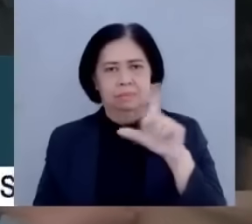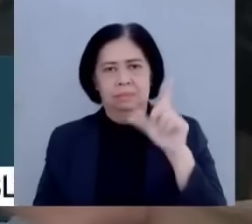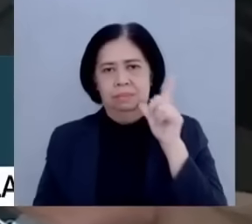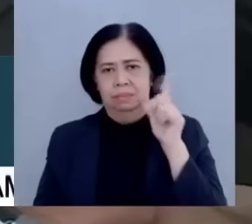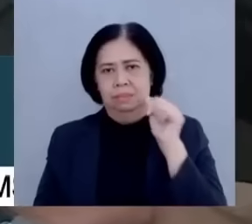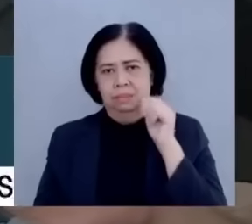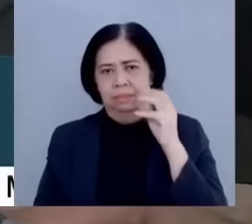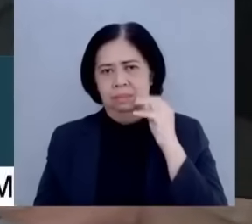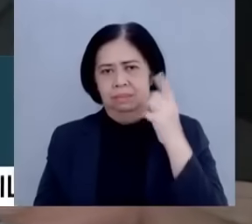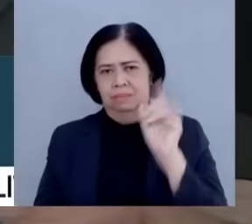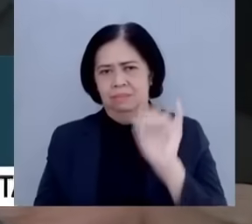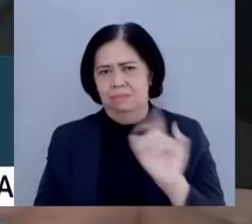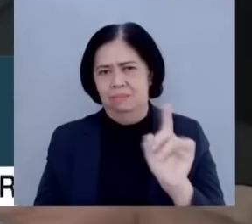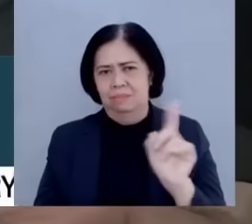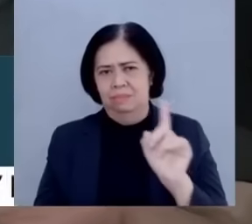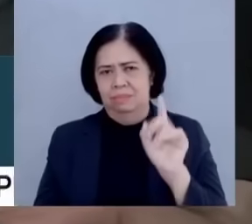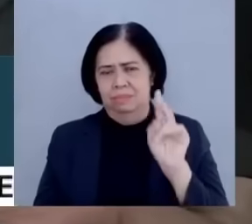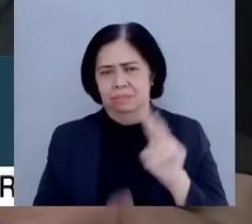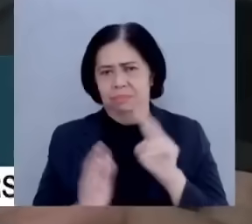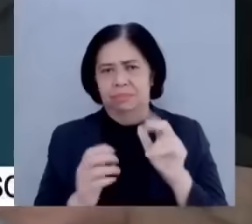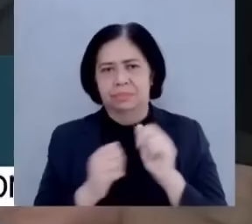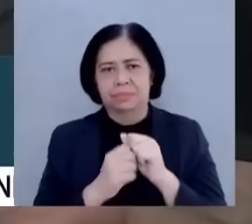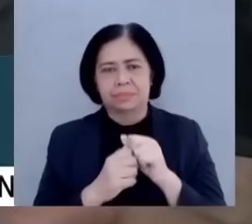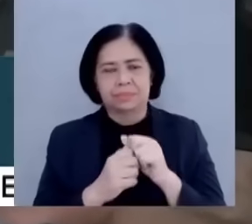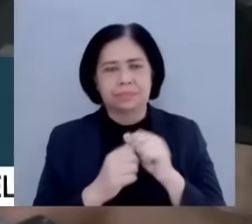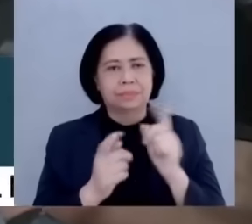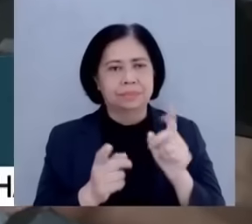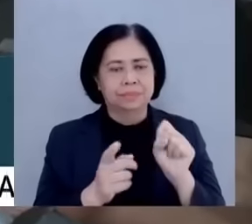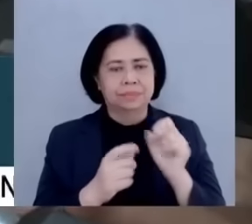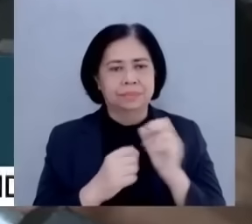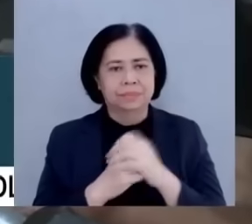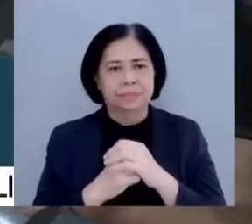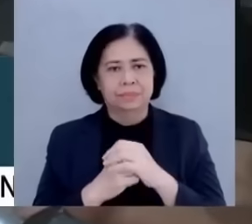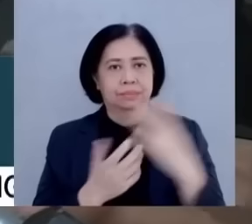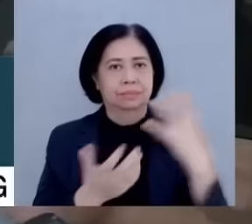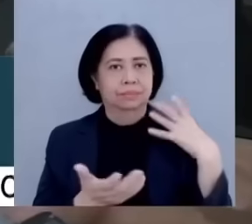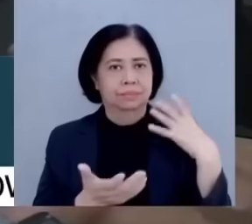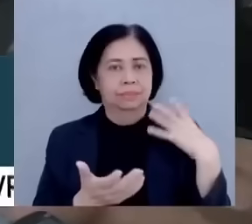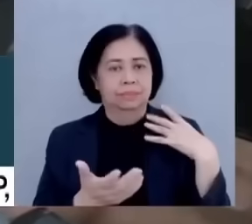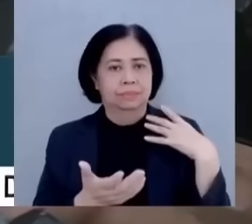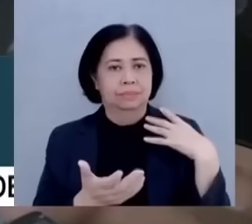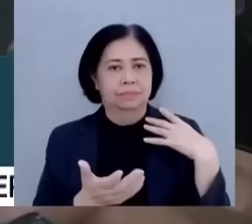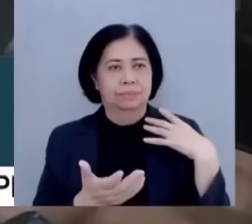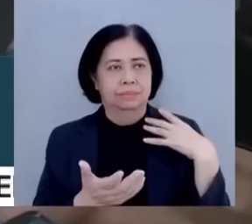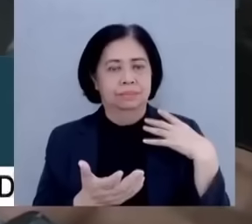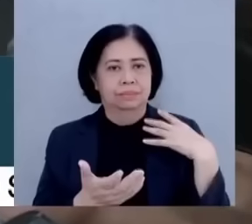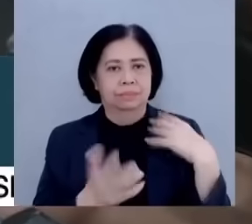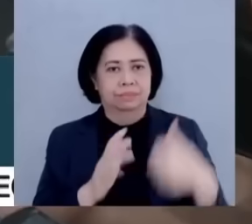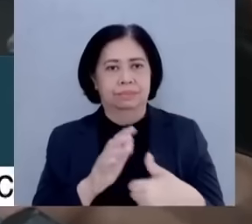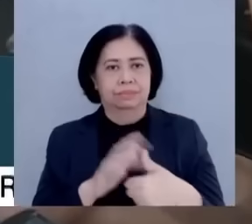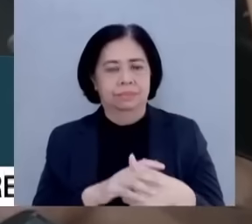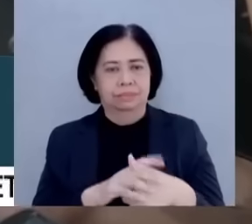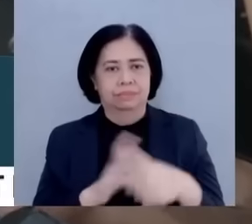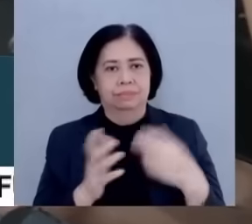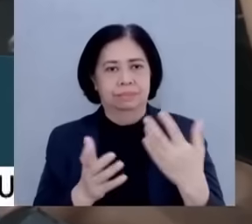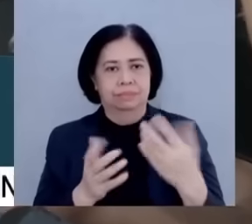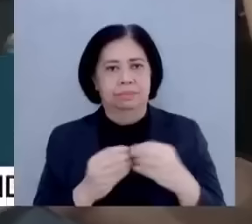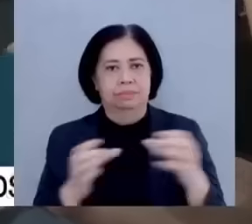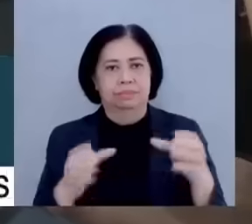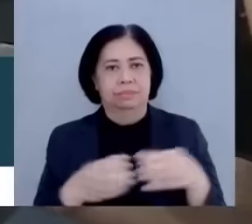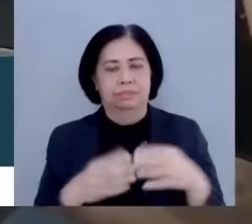yun? Yes, I'm waiting for that question to come up in the committee